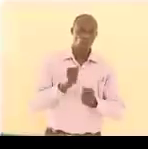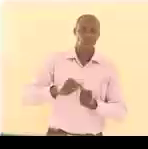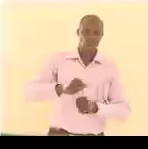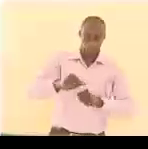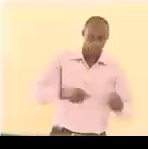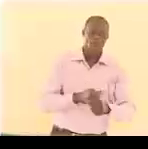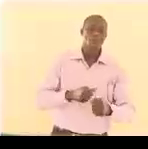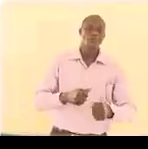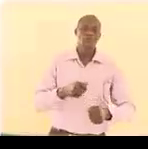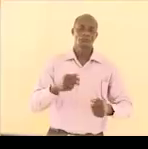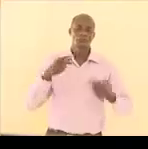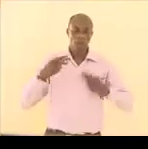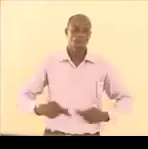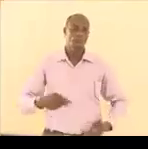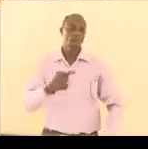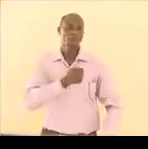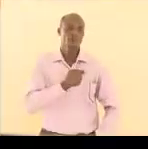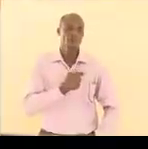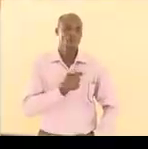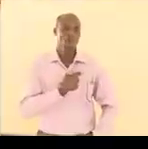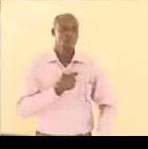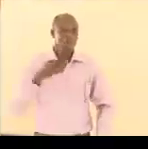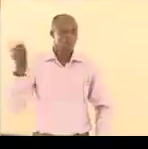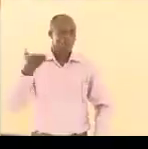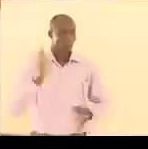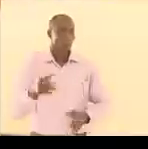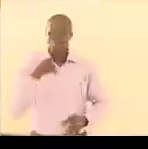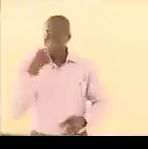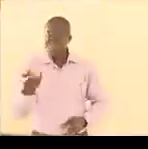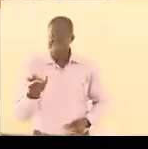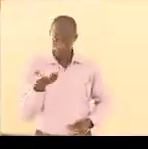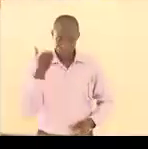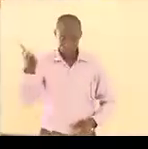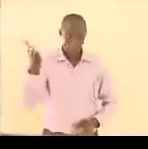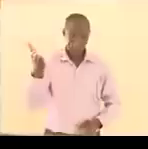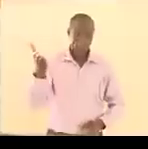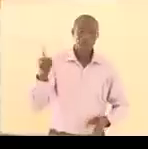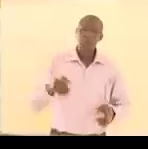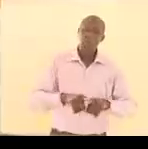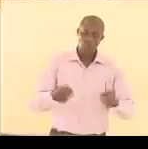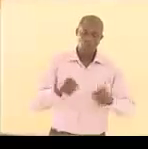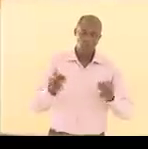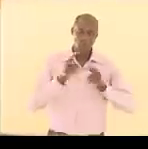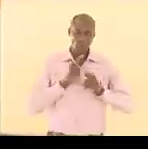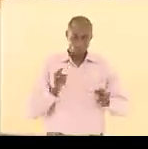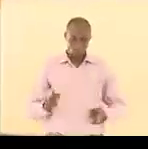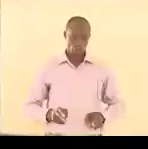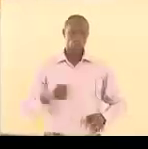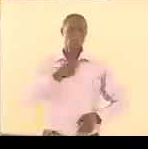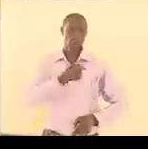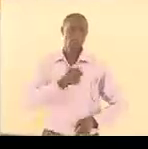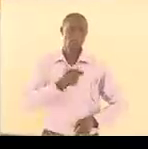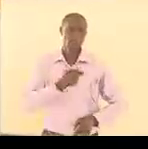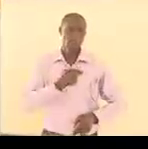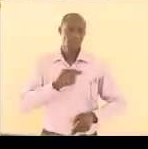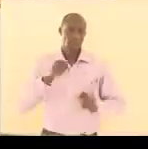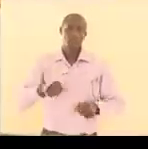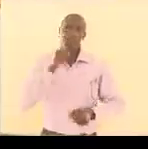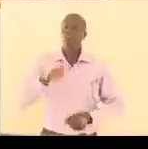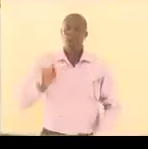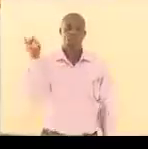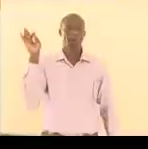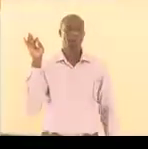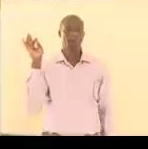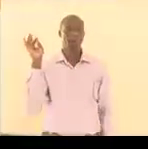What did Prof say last Sunday or the Sunday before? That there are vibrations that the human senses cannot